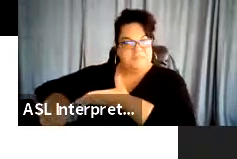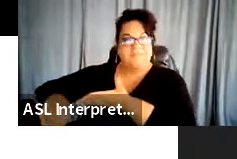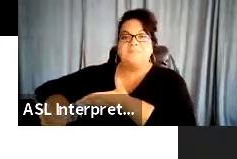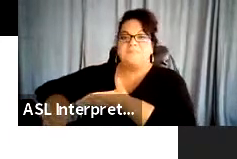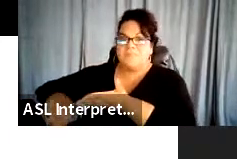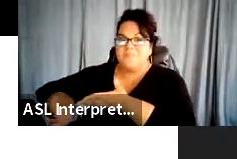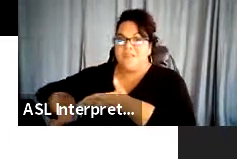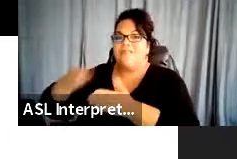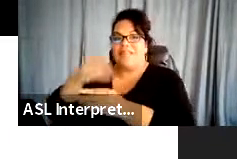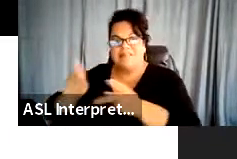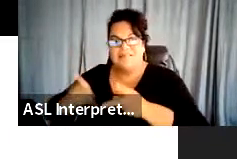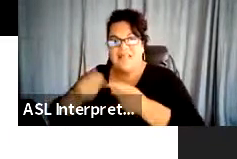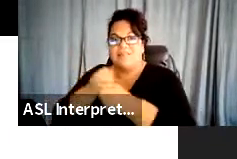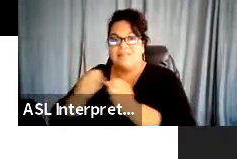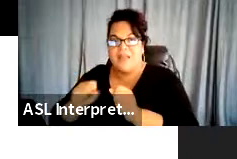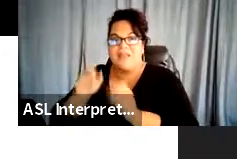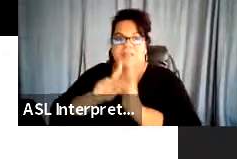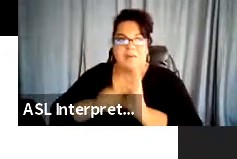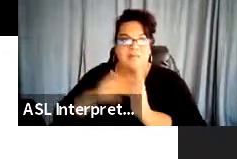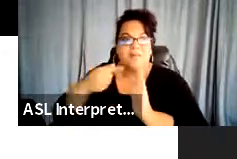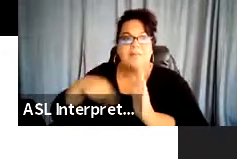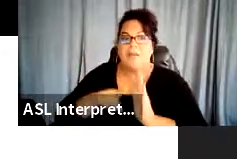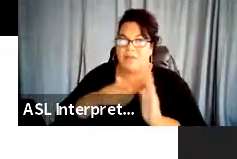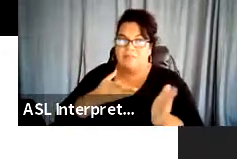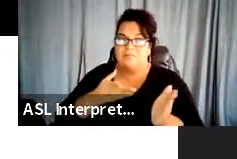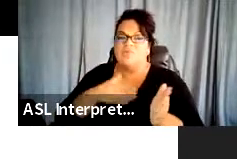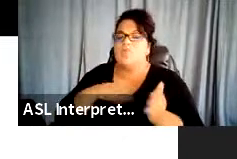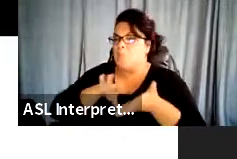discretion of any SF Zinefest organizer.